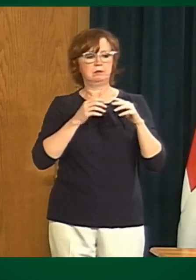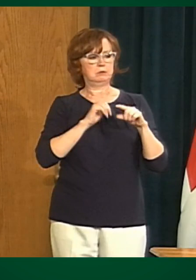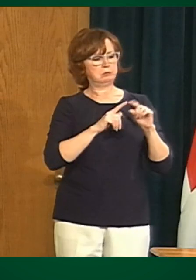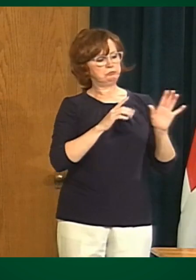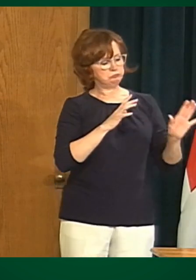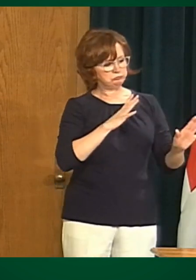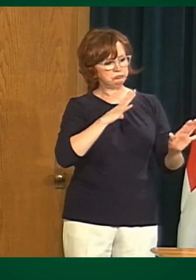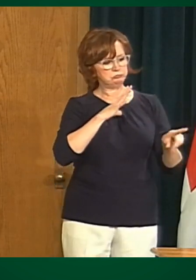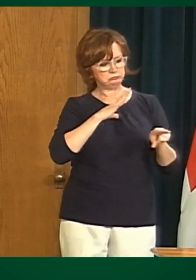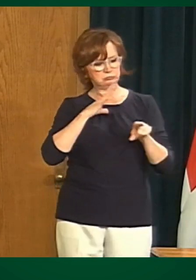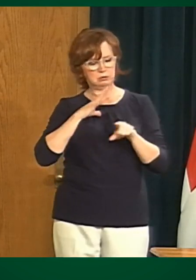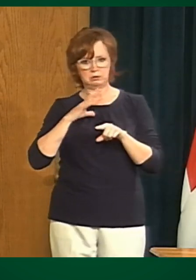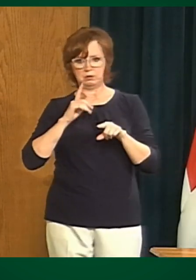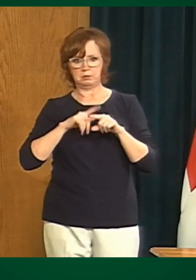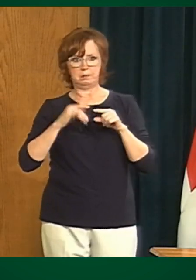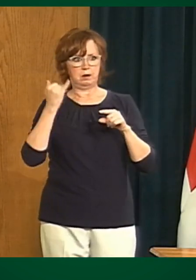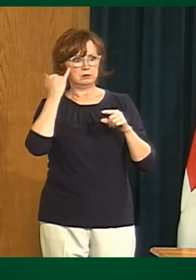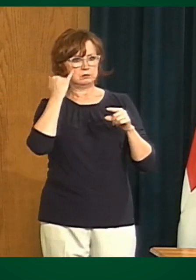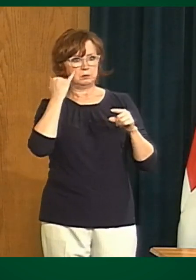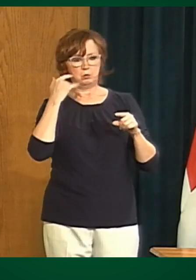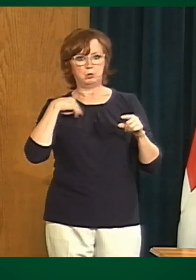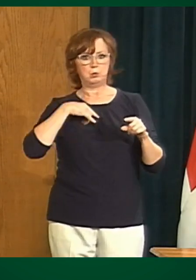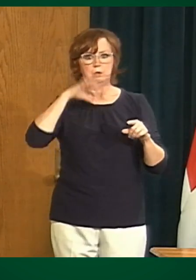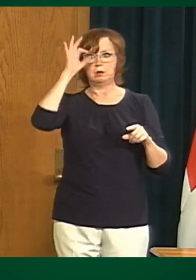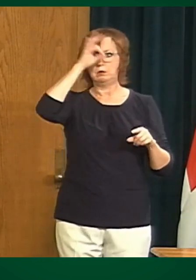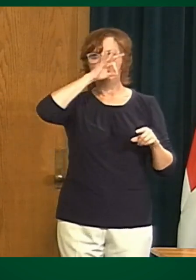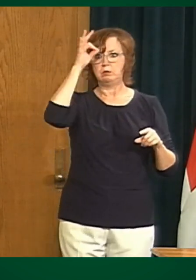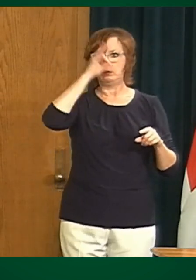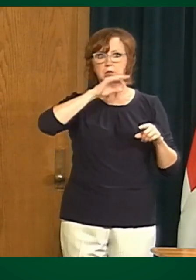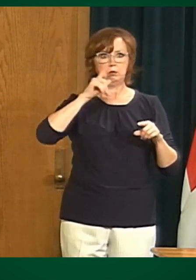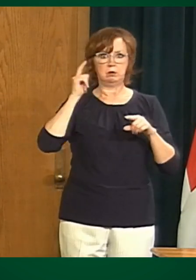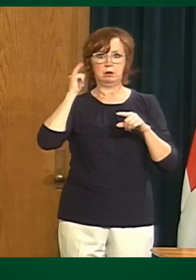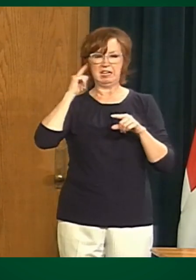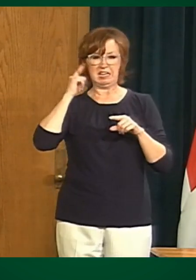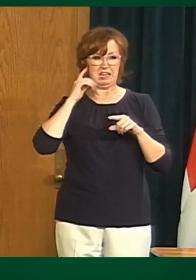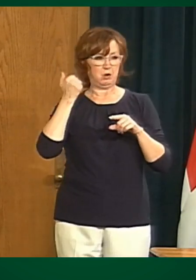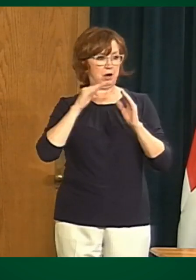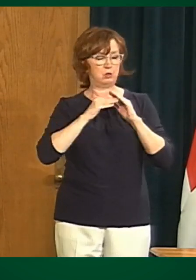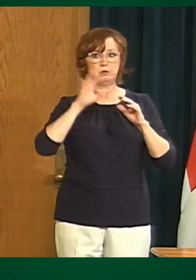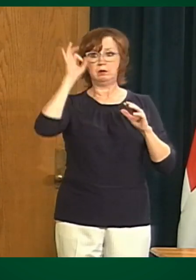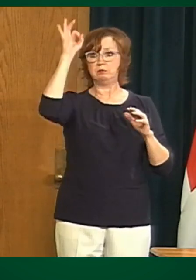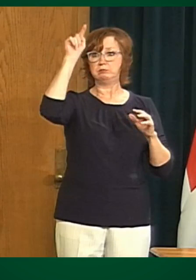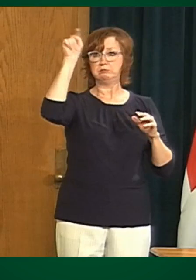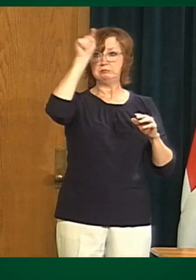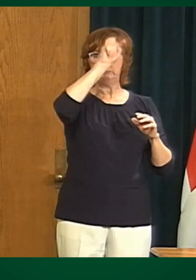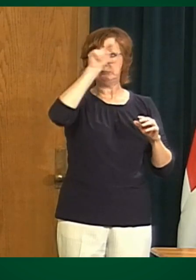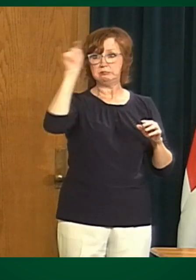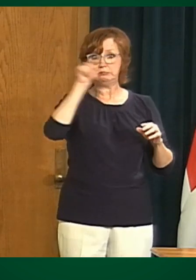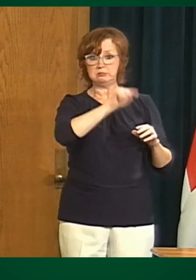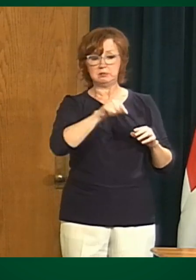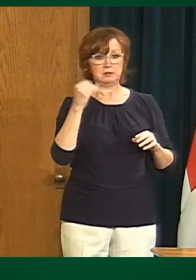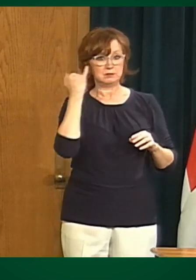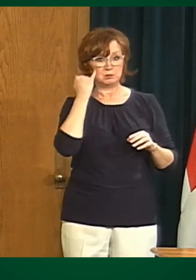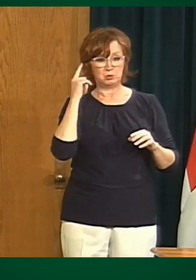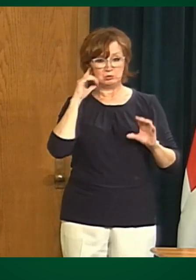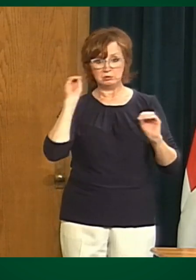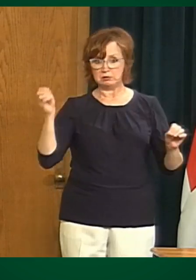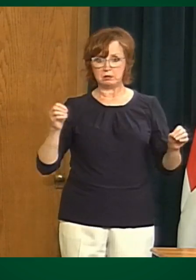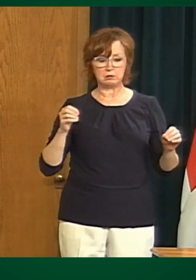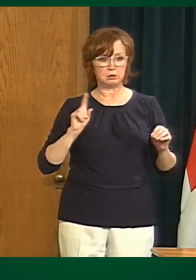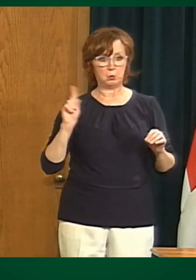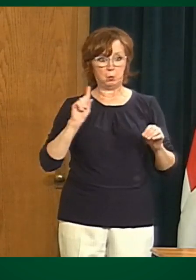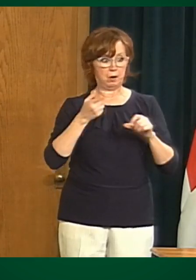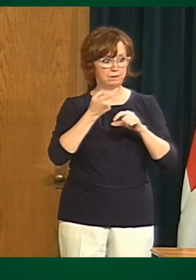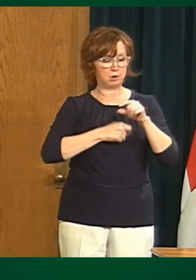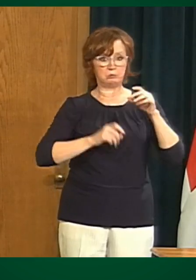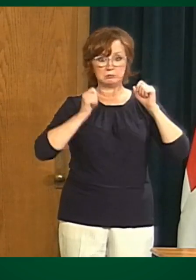is explainable. These are isolated outbreaks that we are well poised to deal with, and we're making every effort to ensure we do that with the